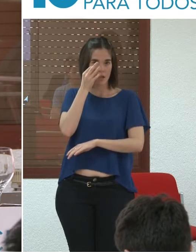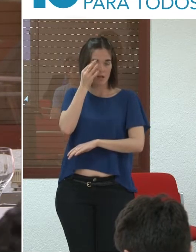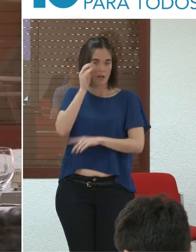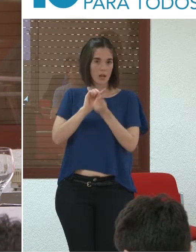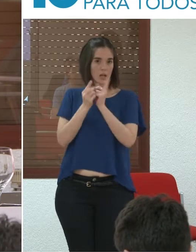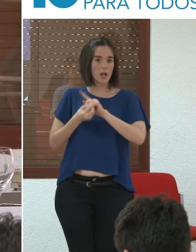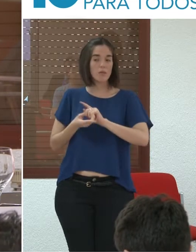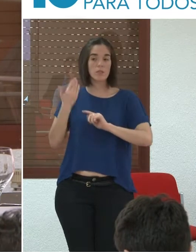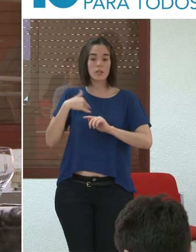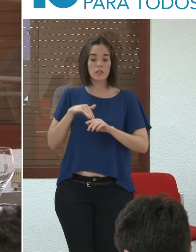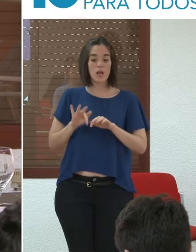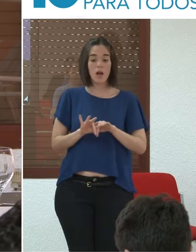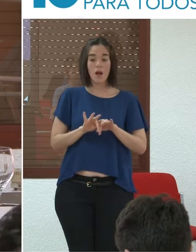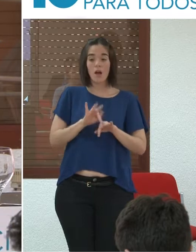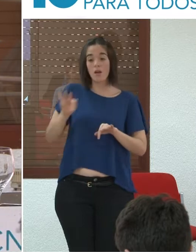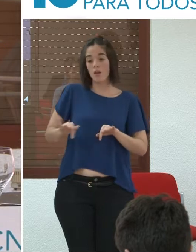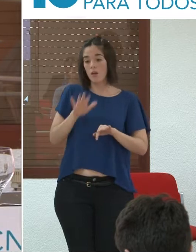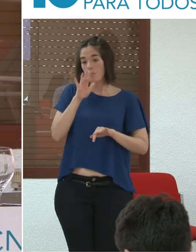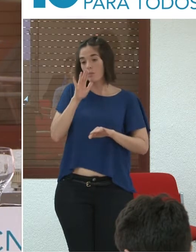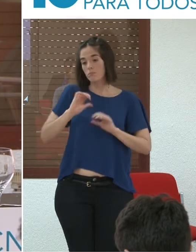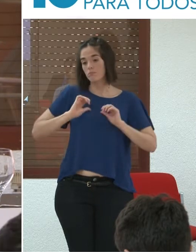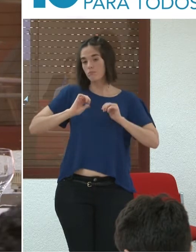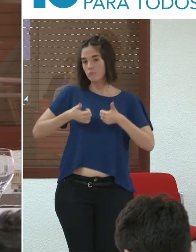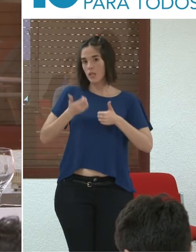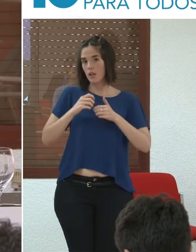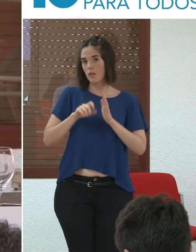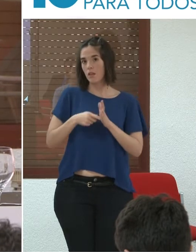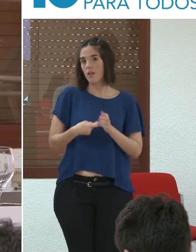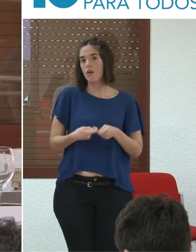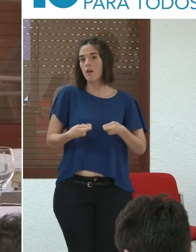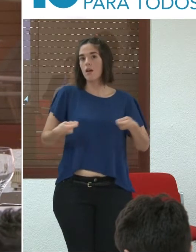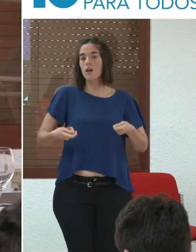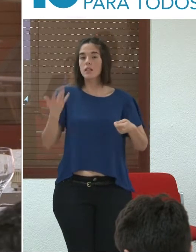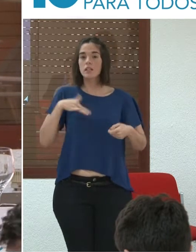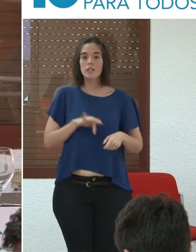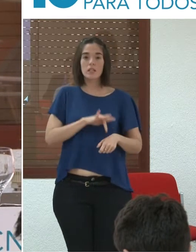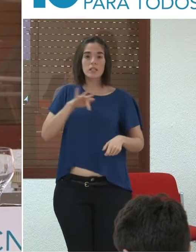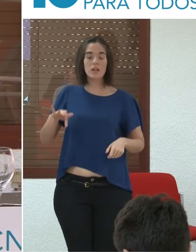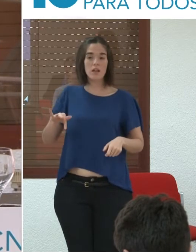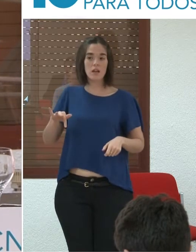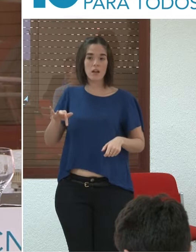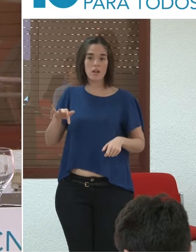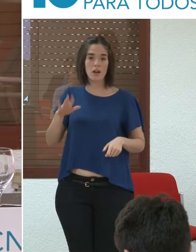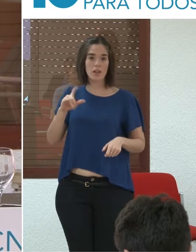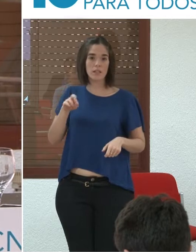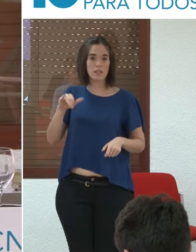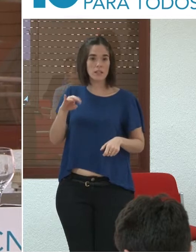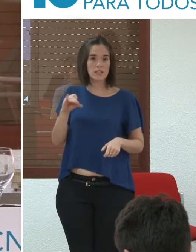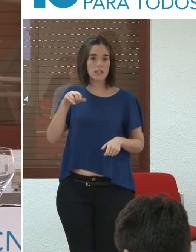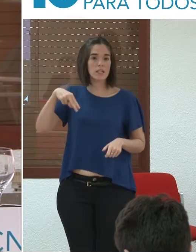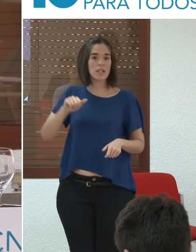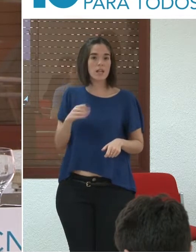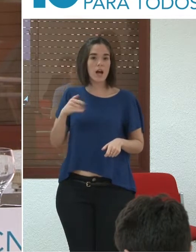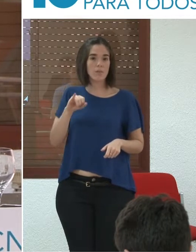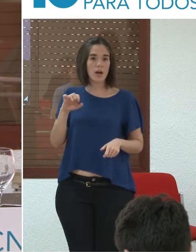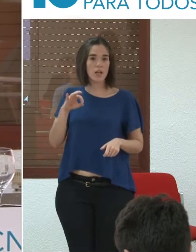a proceder retina para no retrasar prostheses. el comienzo de la sesión. Prosthetics, sorry. Cedo la palabra a Cristina Bayón. And now I'm